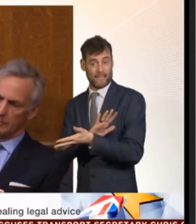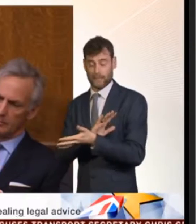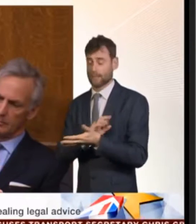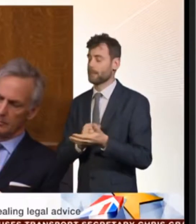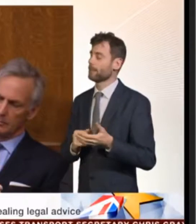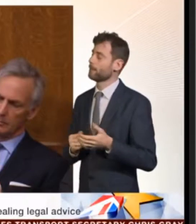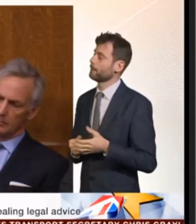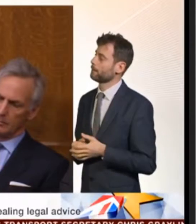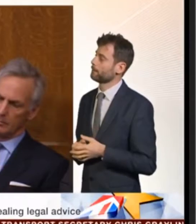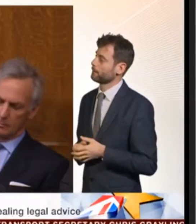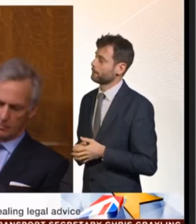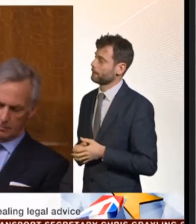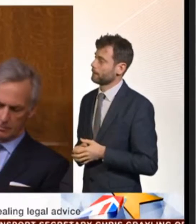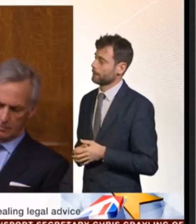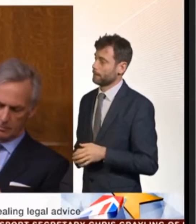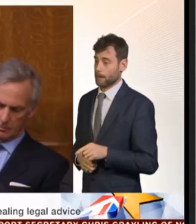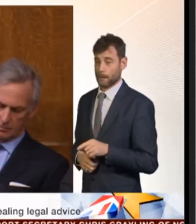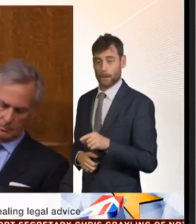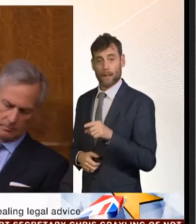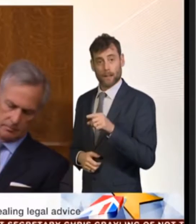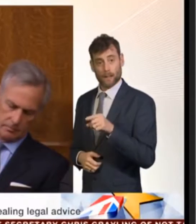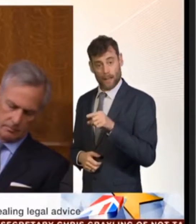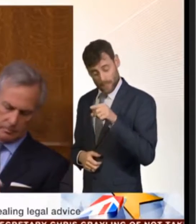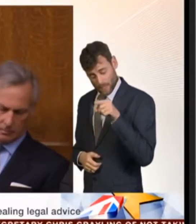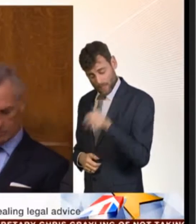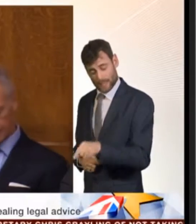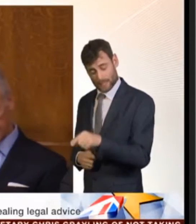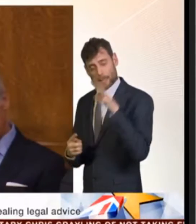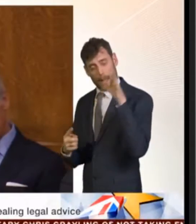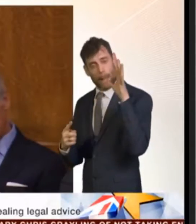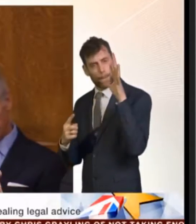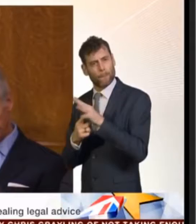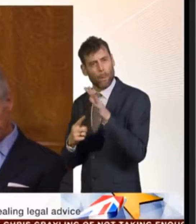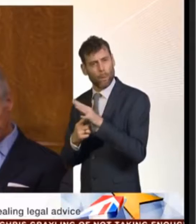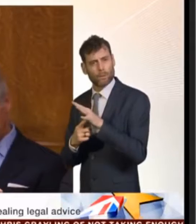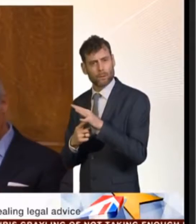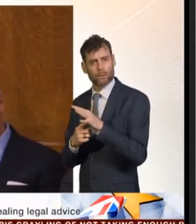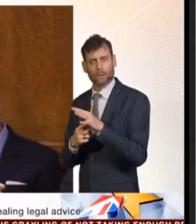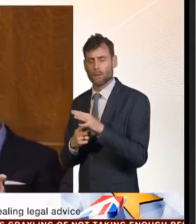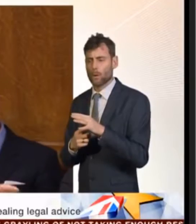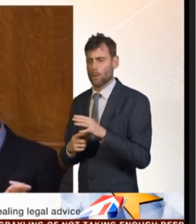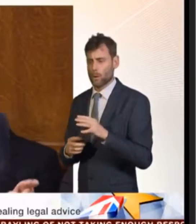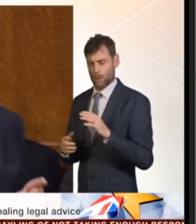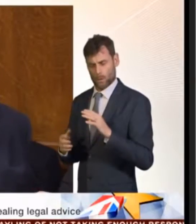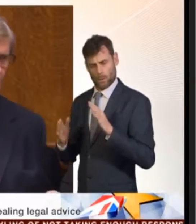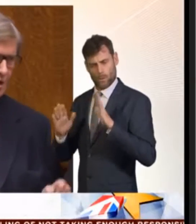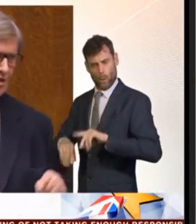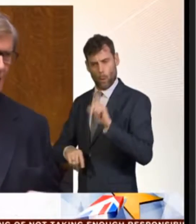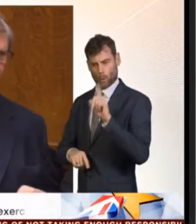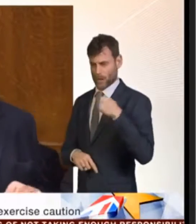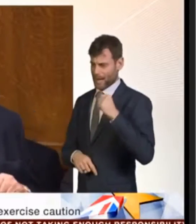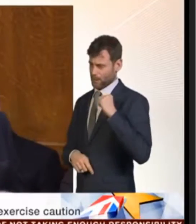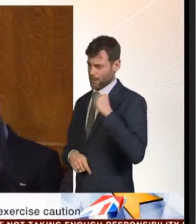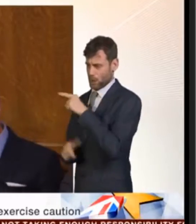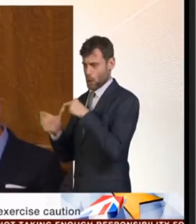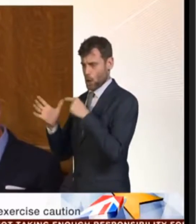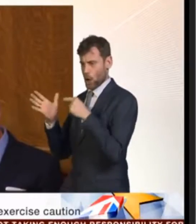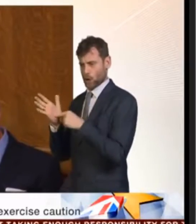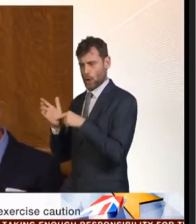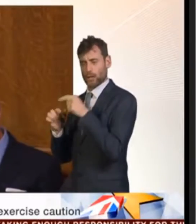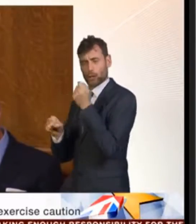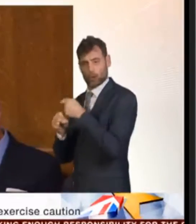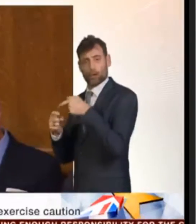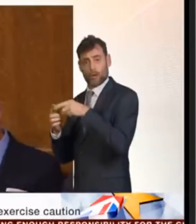withdrawal agreement, this is a matter of fundamental importance on which I would have expected the Attorney General to